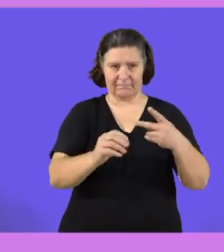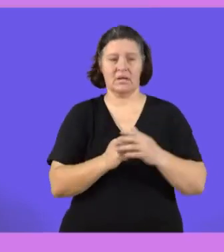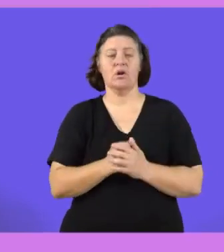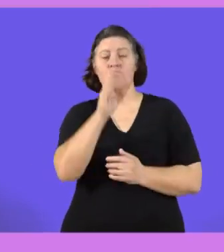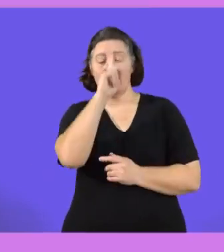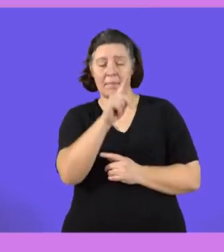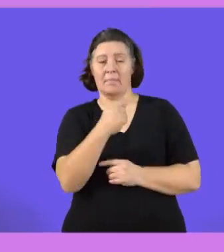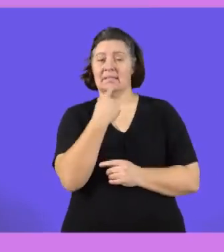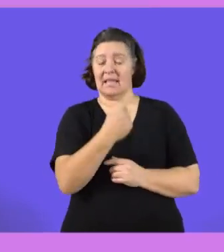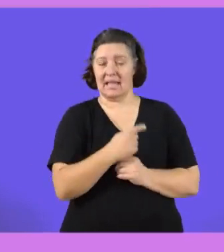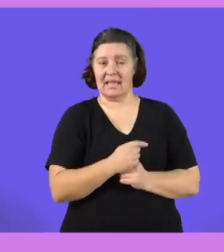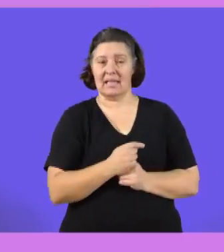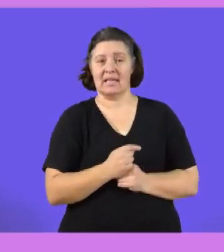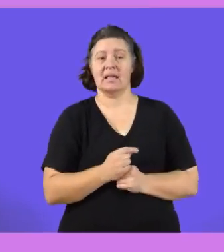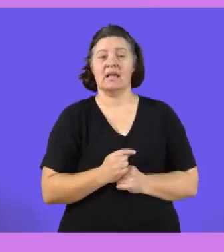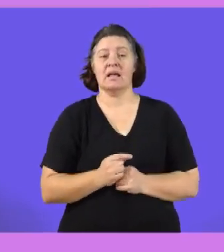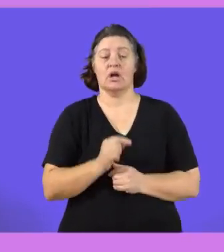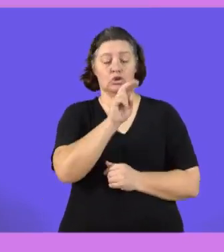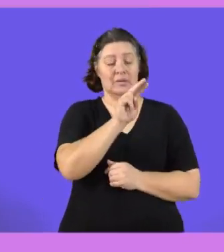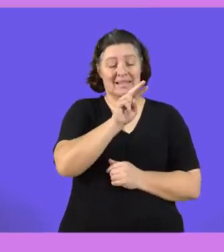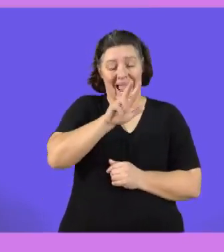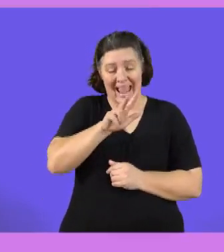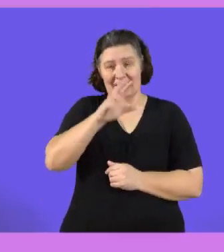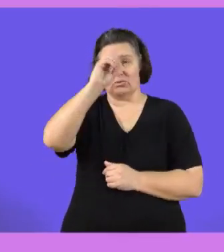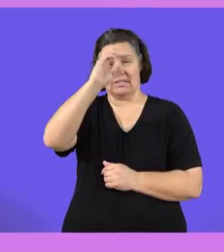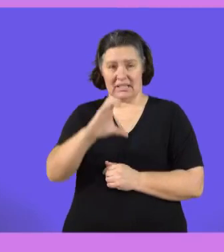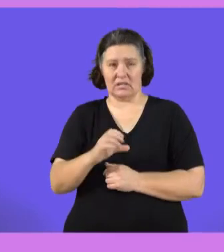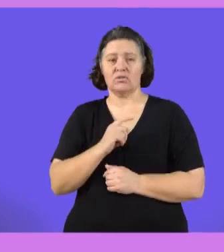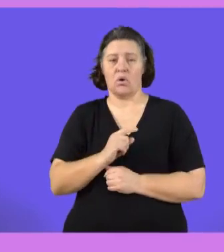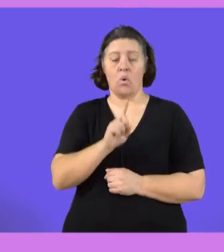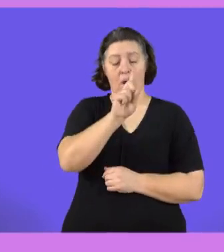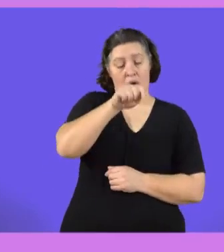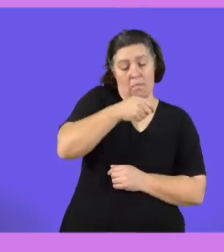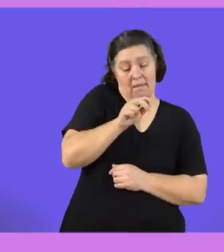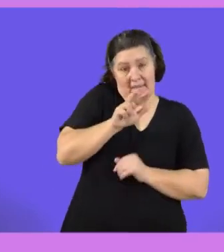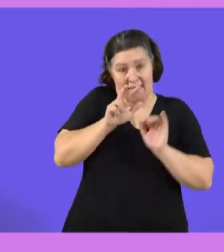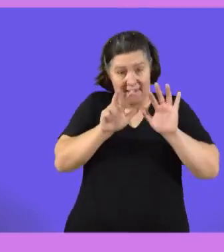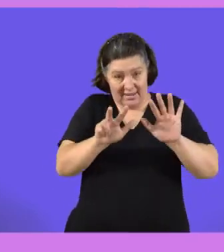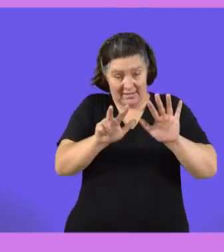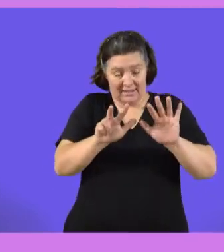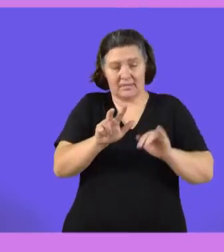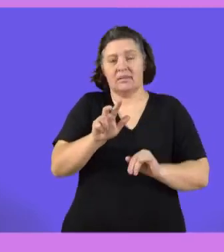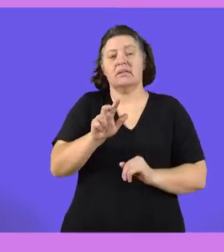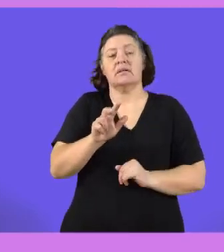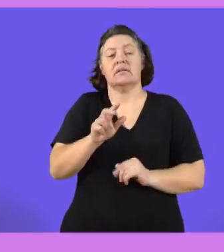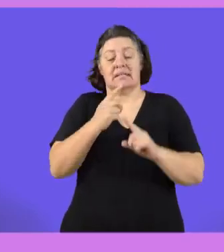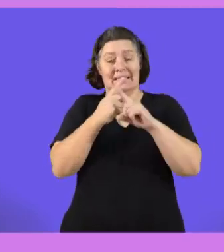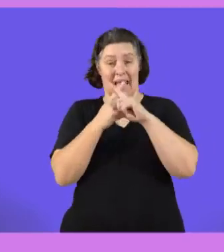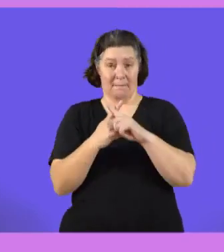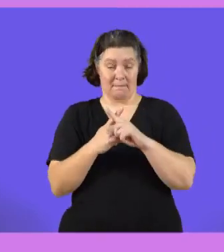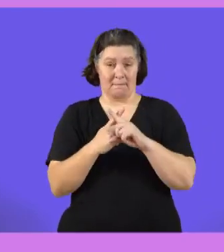now. Remember, I'm saying I have to convert 28 degrees Celsius. So I say 1,8. Here I see degrees Celsius,